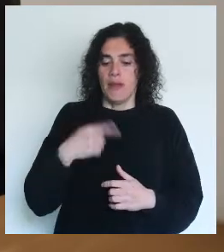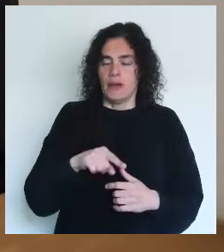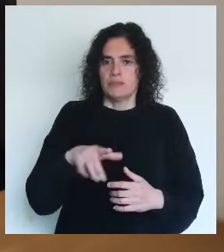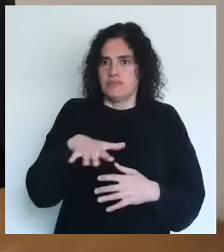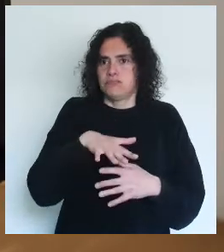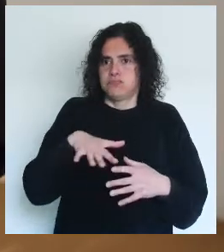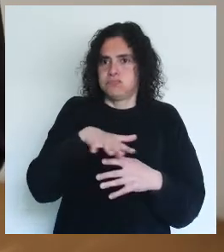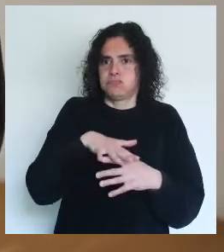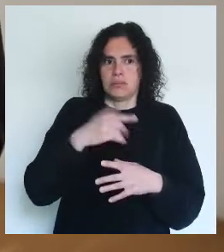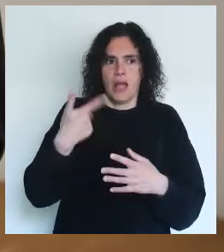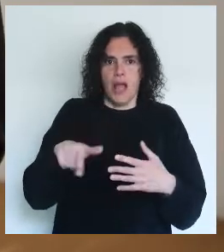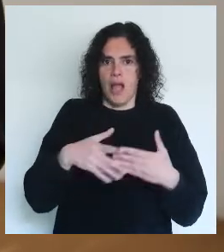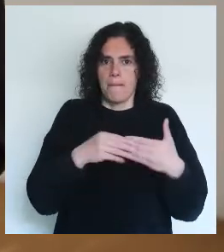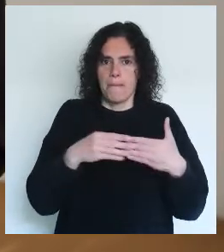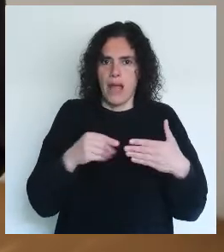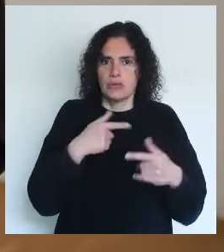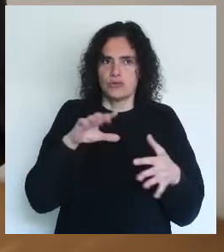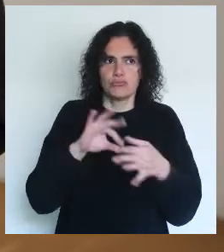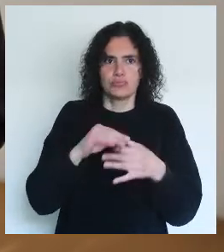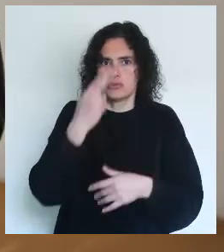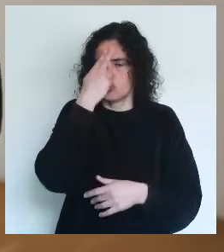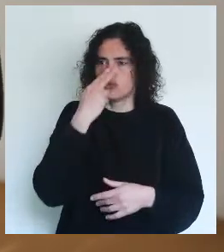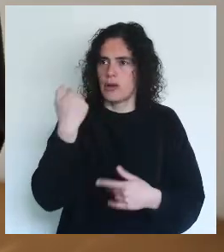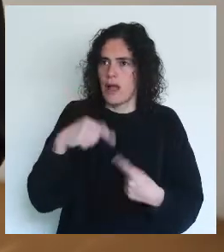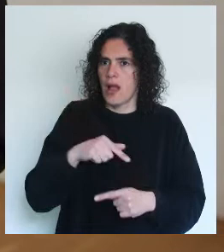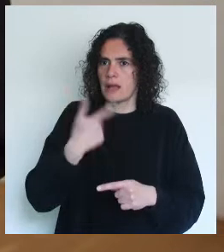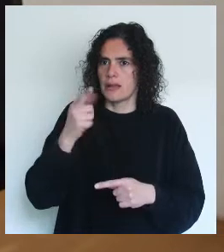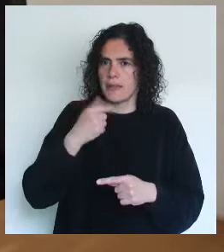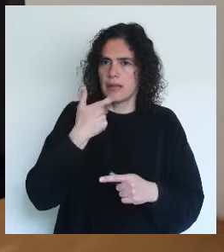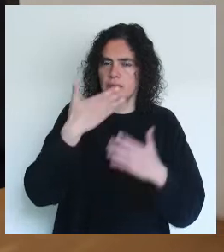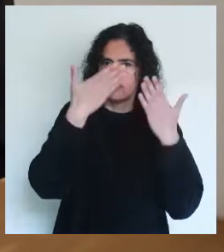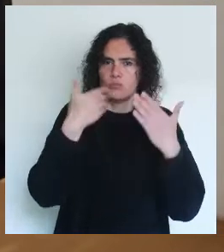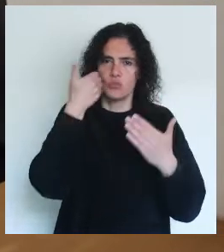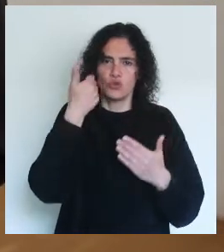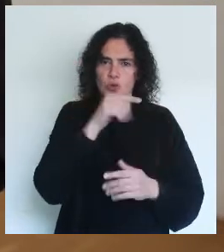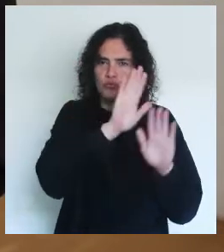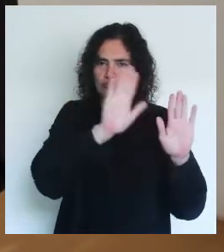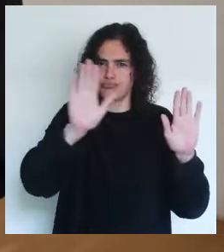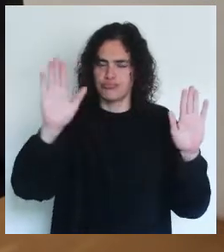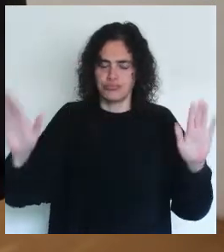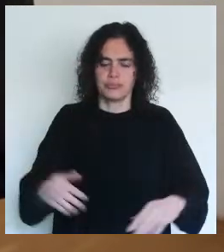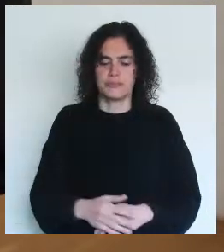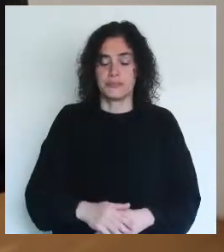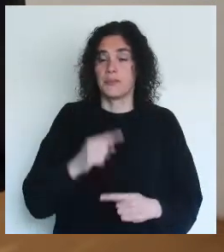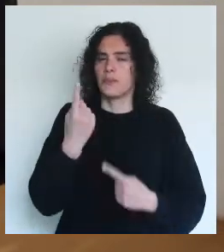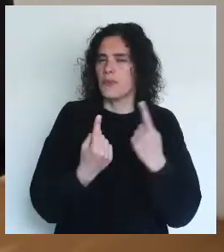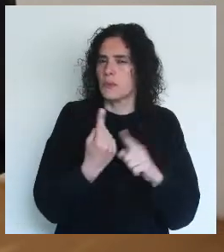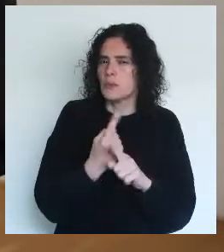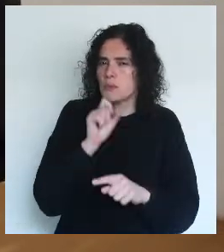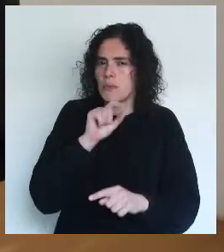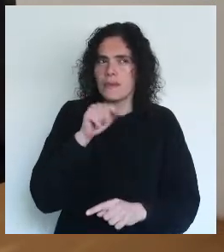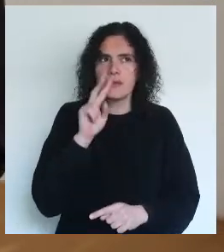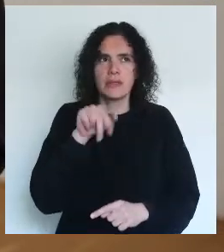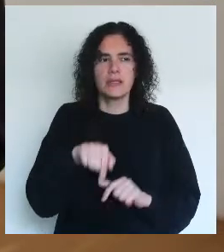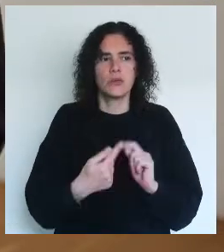filled up many pages of art history and many walls of museum. There's something peculiar